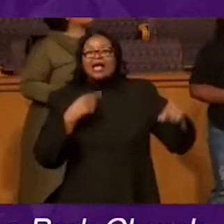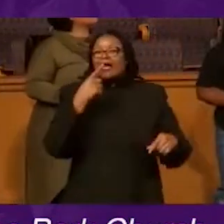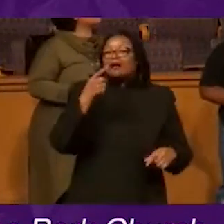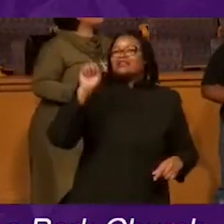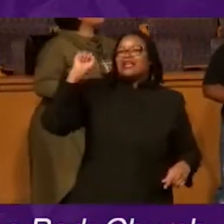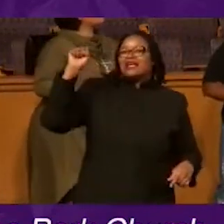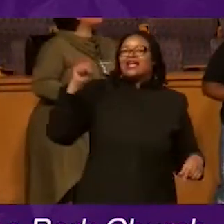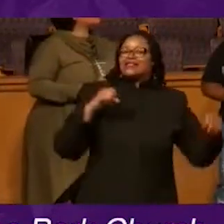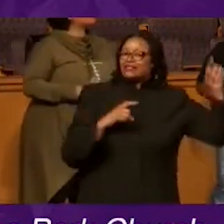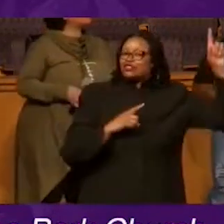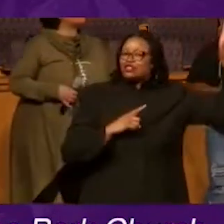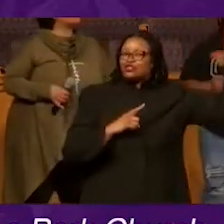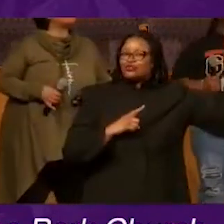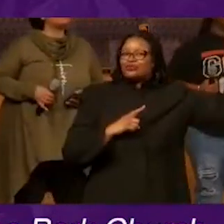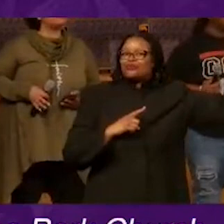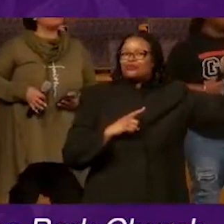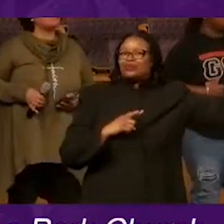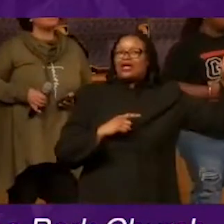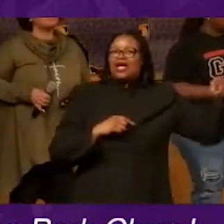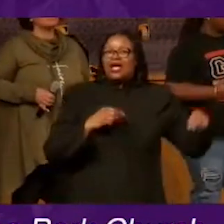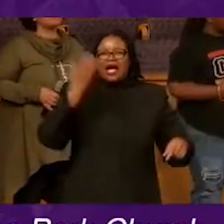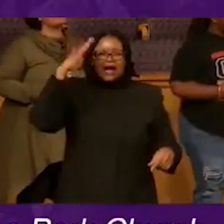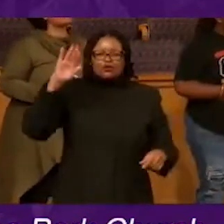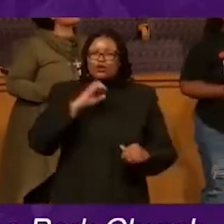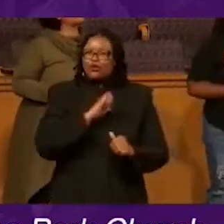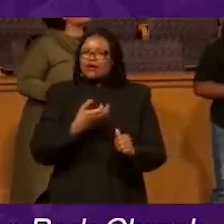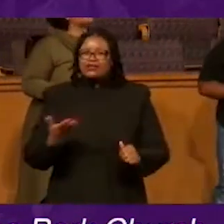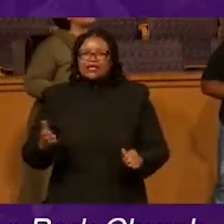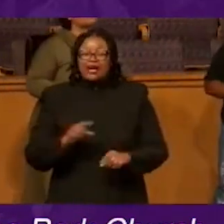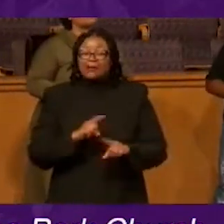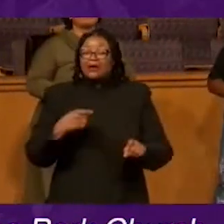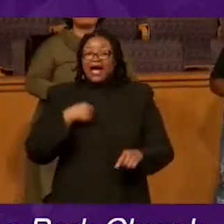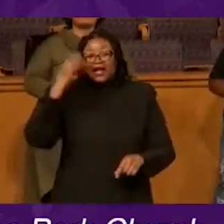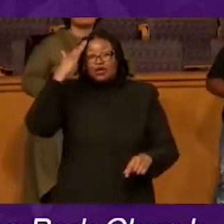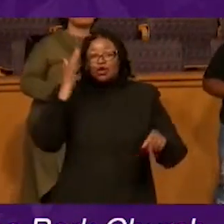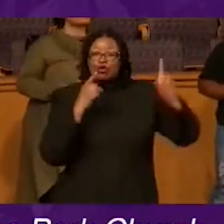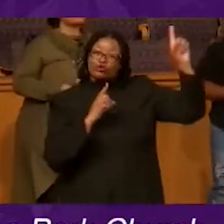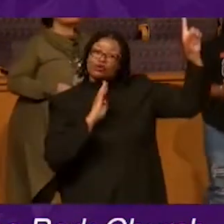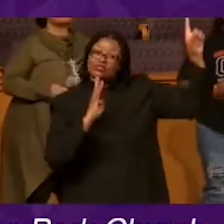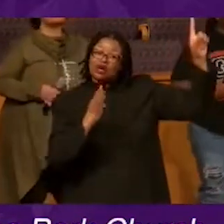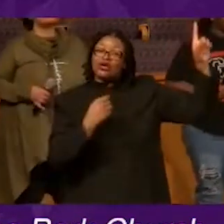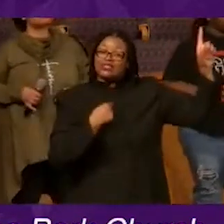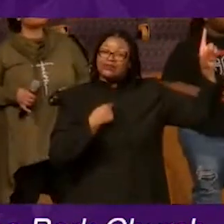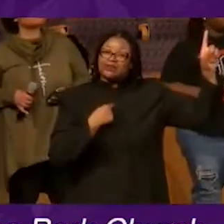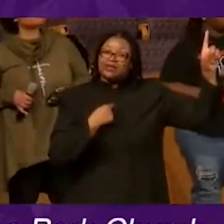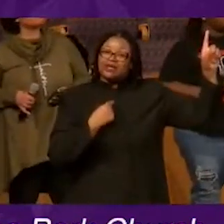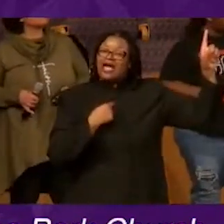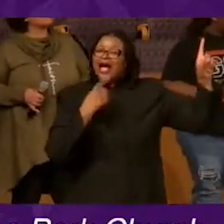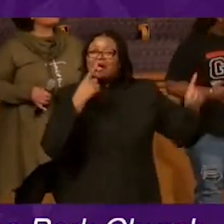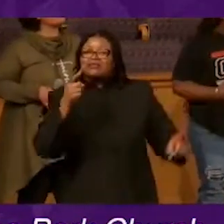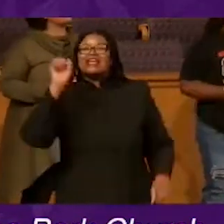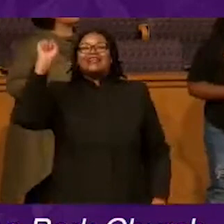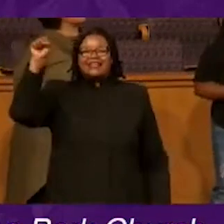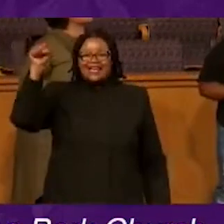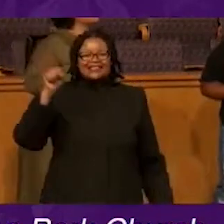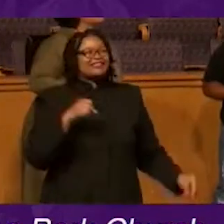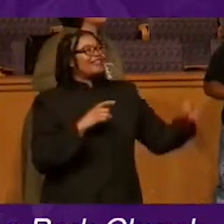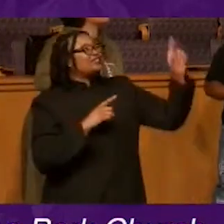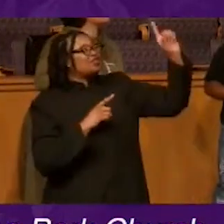yes to you. I don't know everything, but I know you're talking to me right now. And I'm saying yes to you.